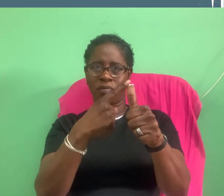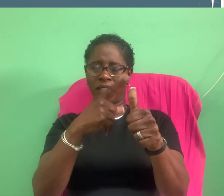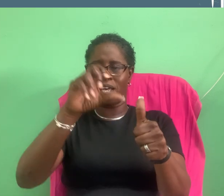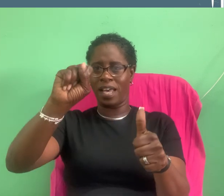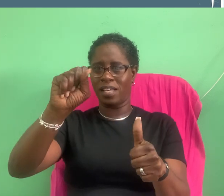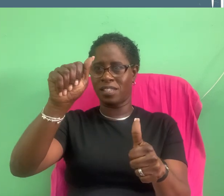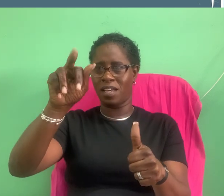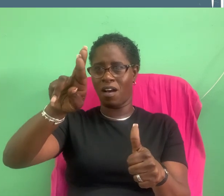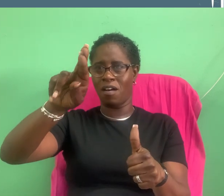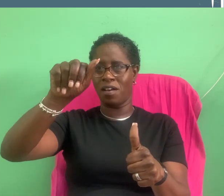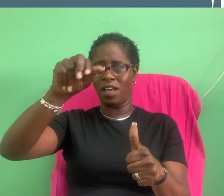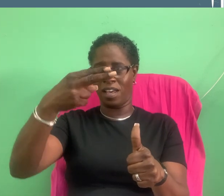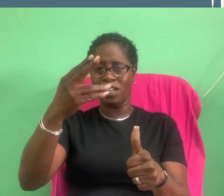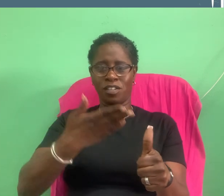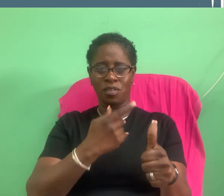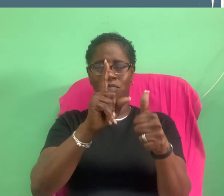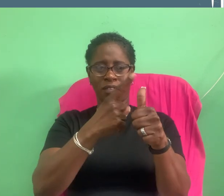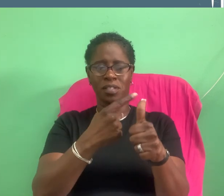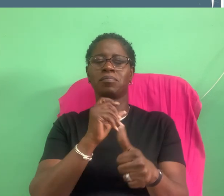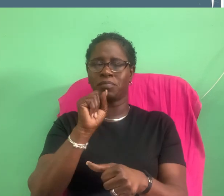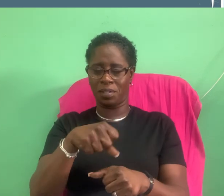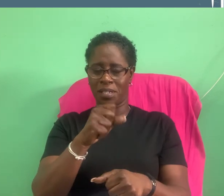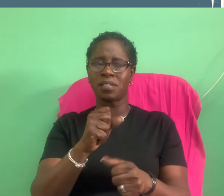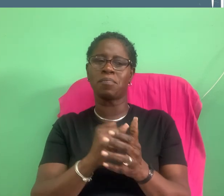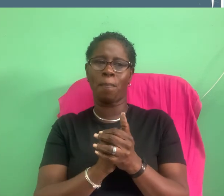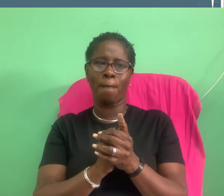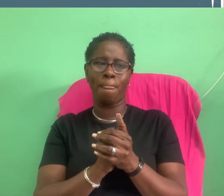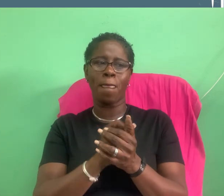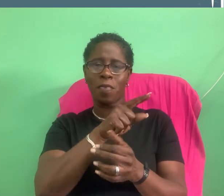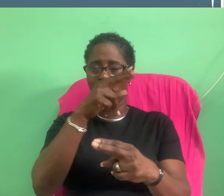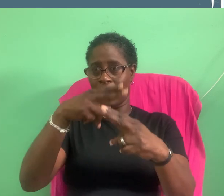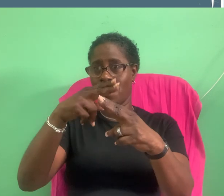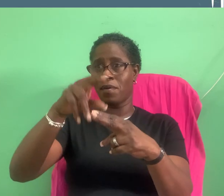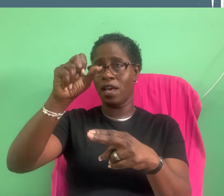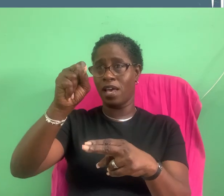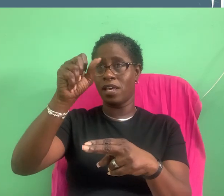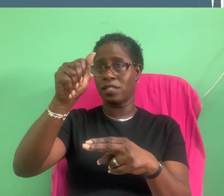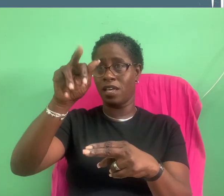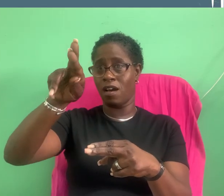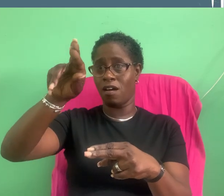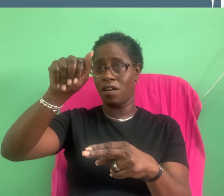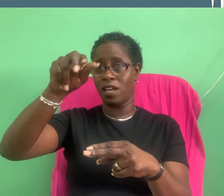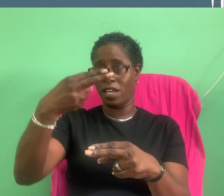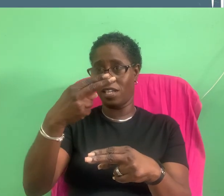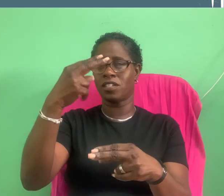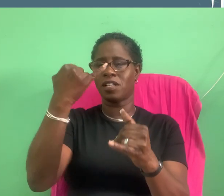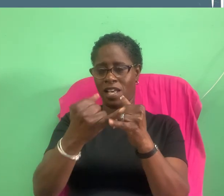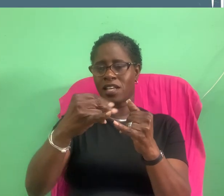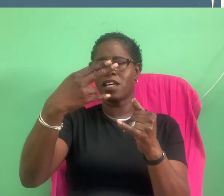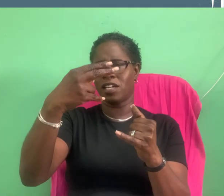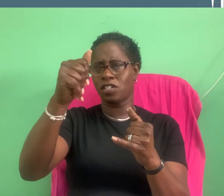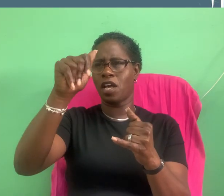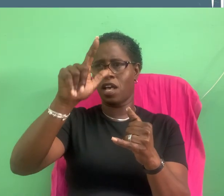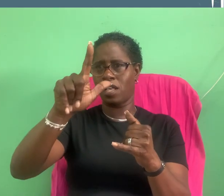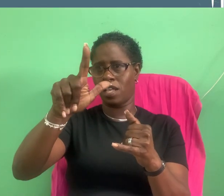to go first, introducing yourself? Sure. Thank you so much, Marta. My name is Sarah Hall, and I am a